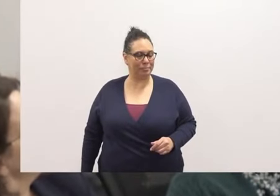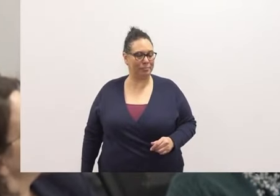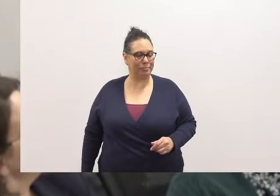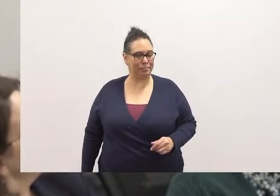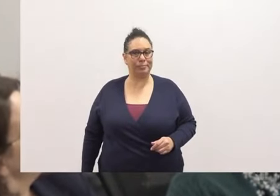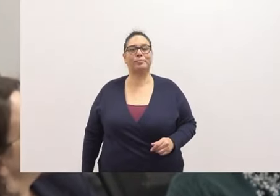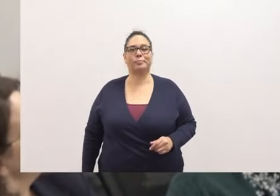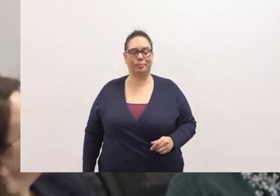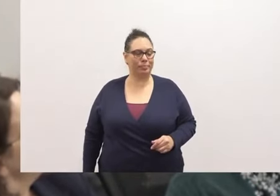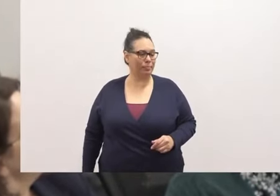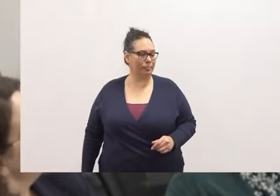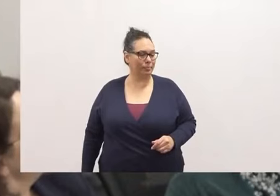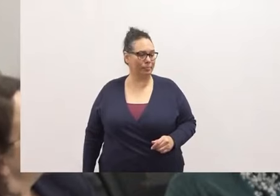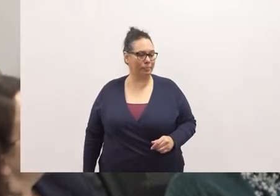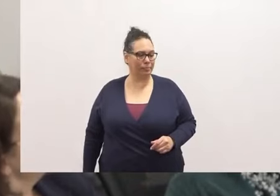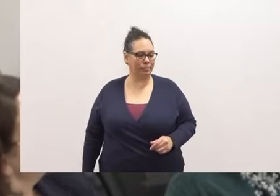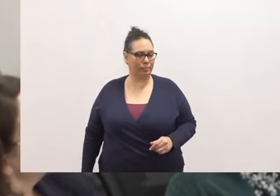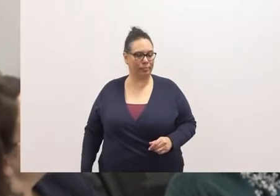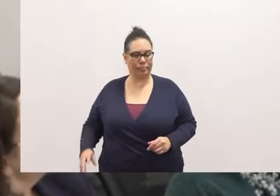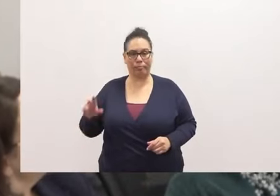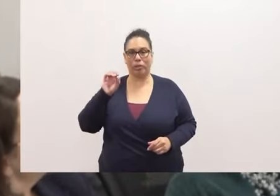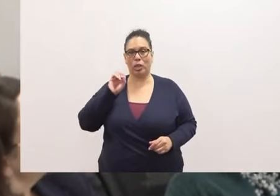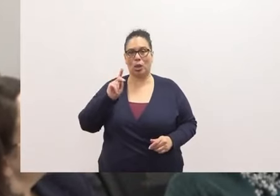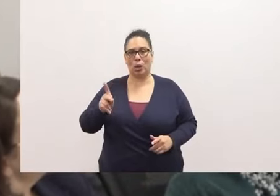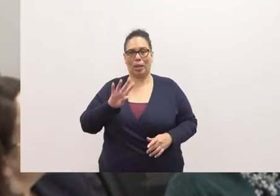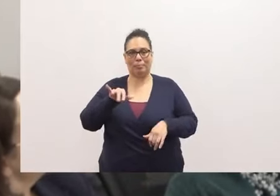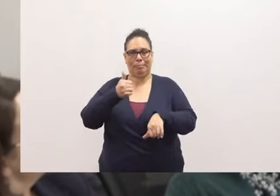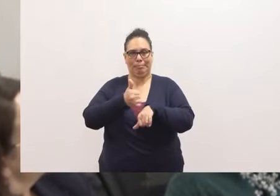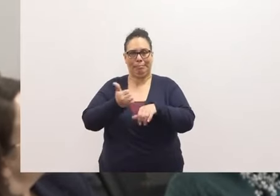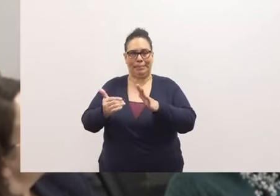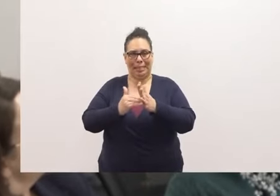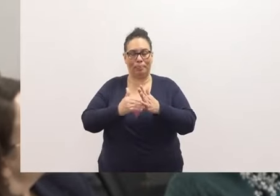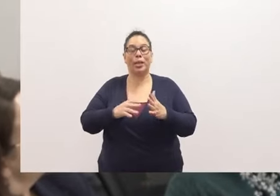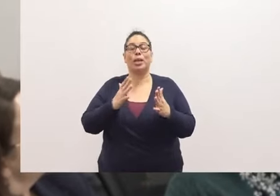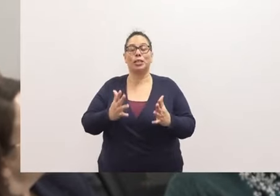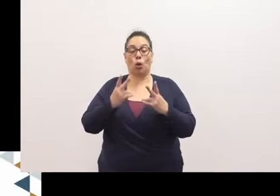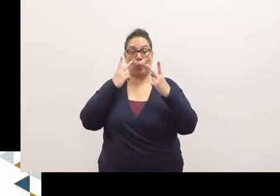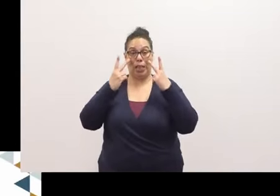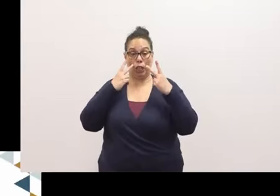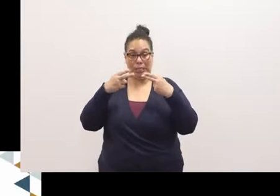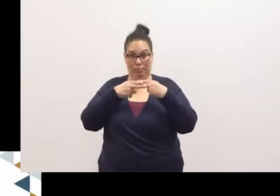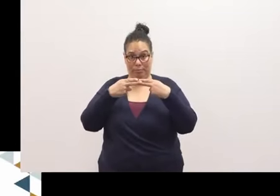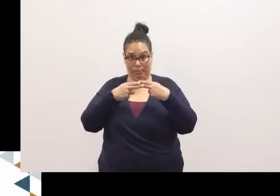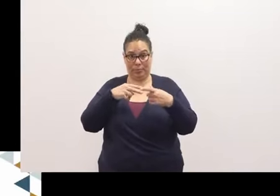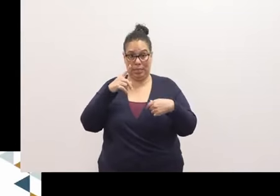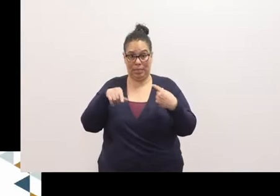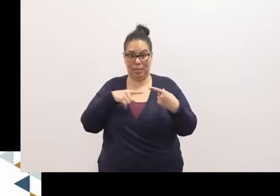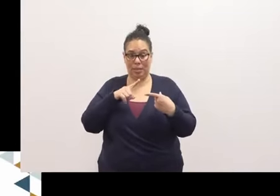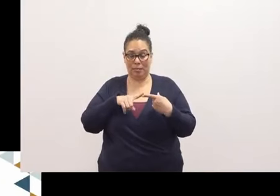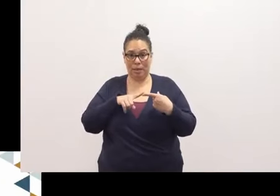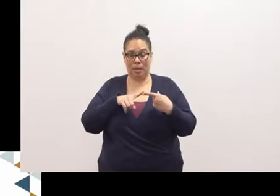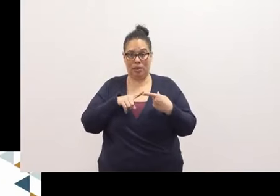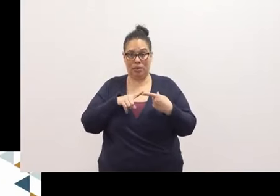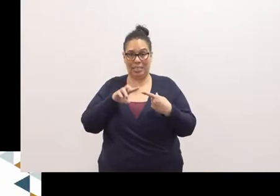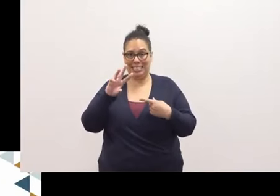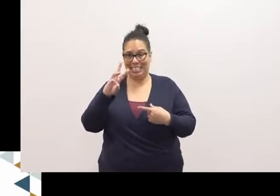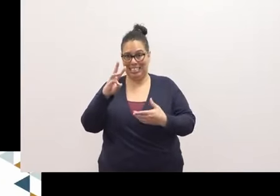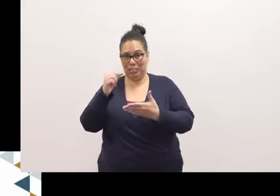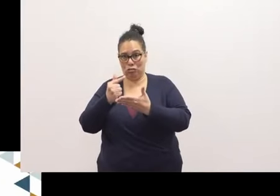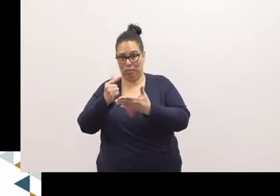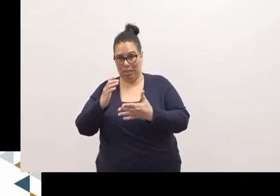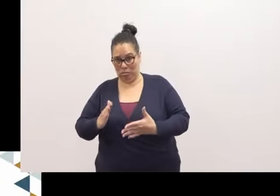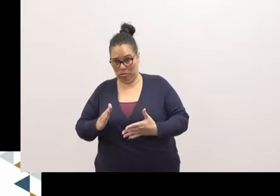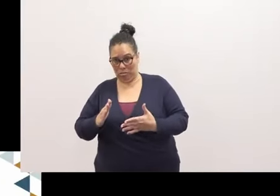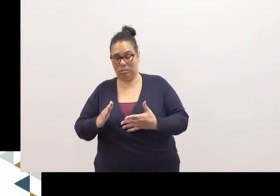13. There we go. All right, let's reset here. So we looked at this visual in regards to our sixth